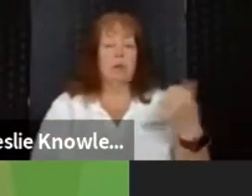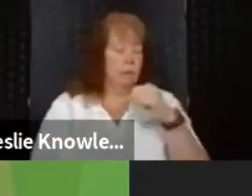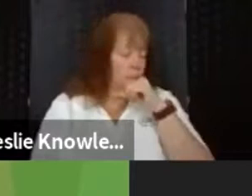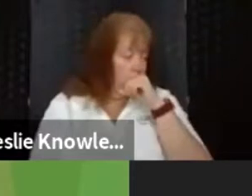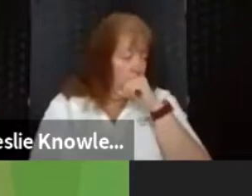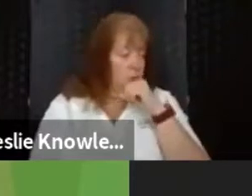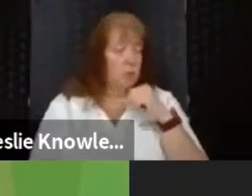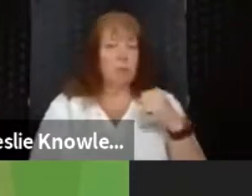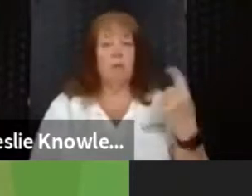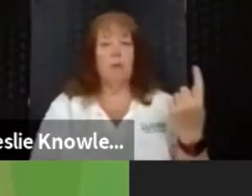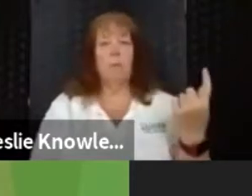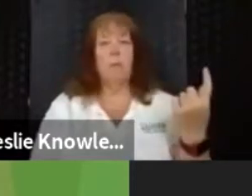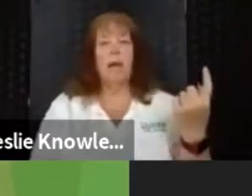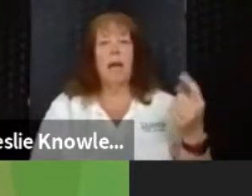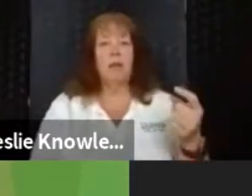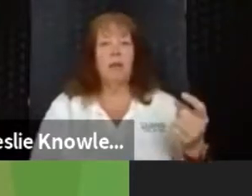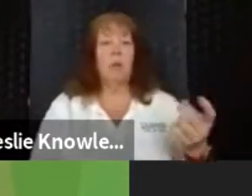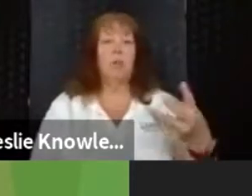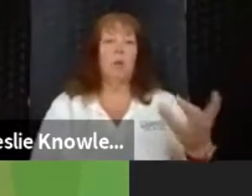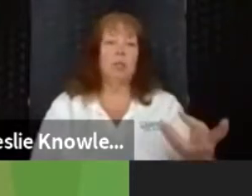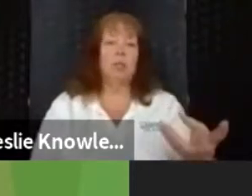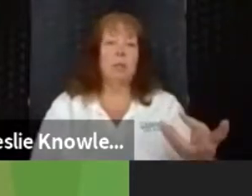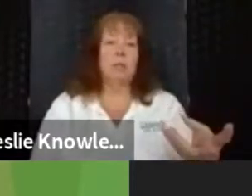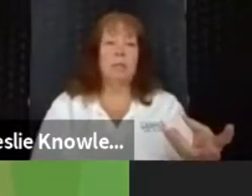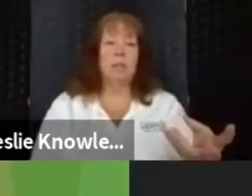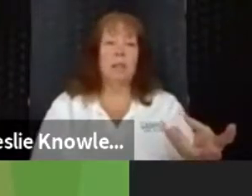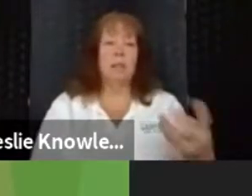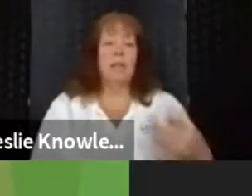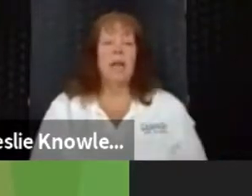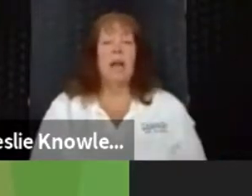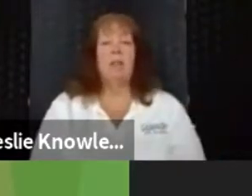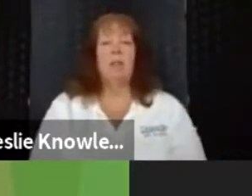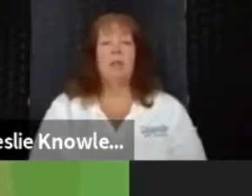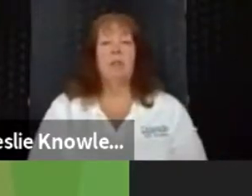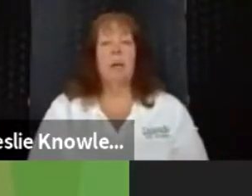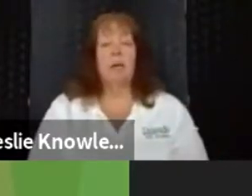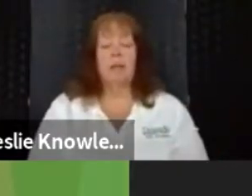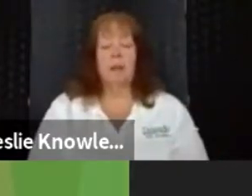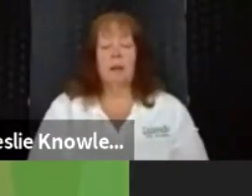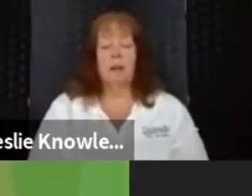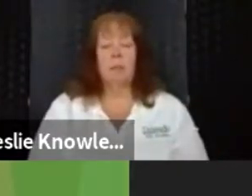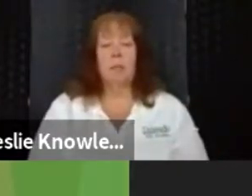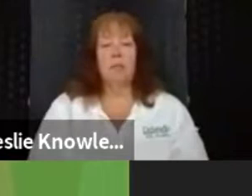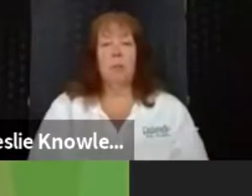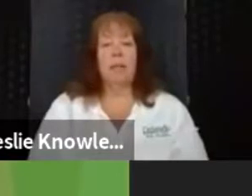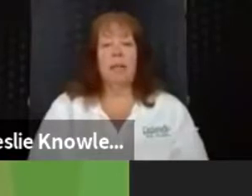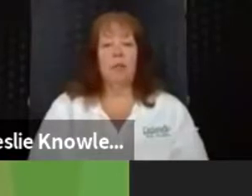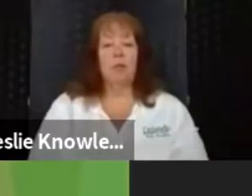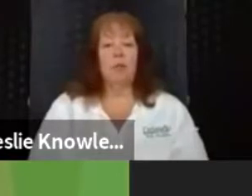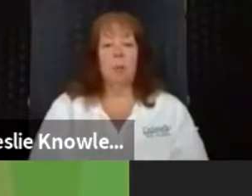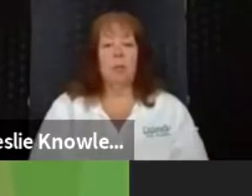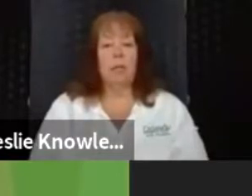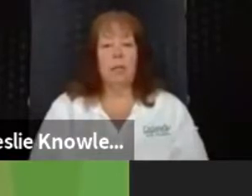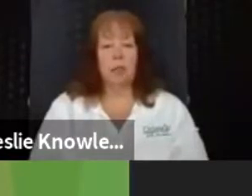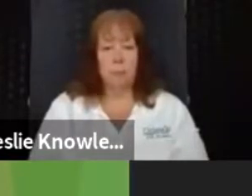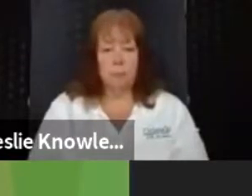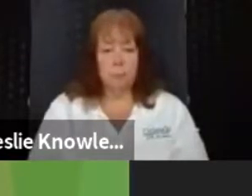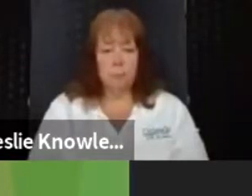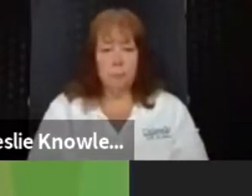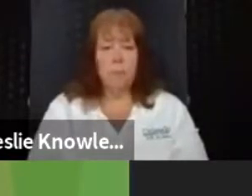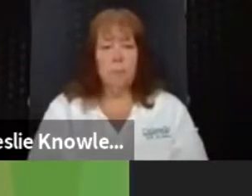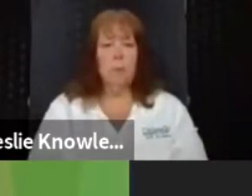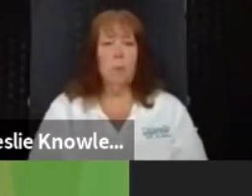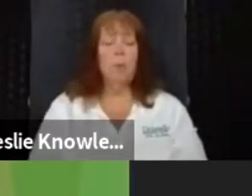is working, excuse me, from ASL where you're watching somebody deaf sign and then interpreting that into spoken